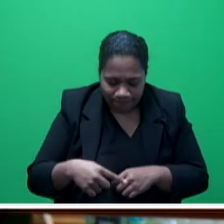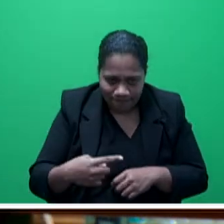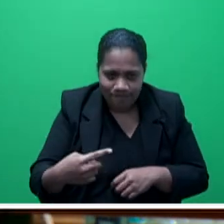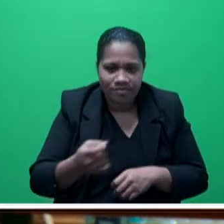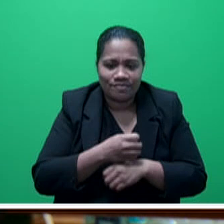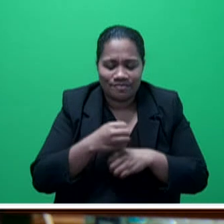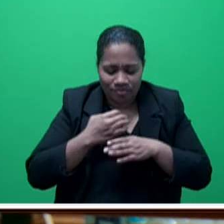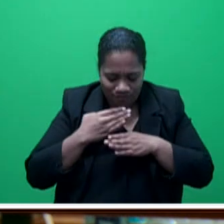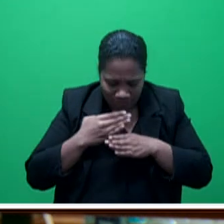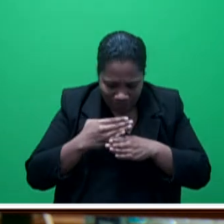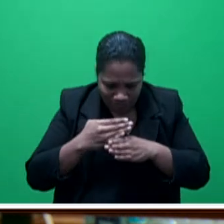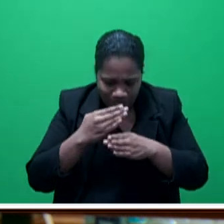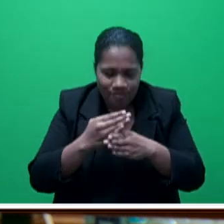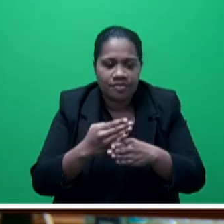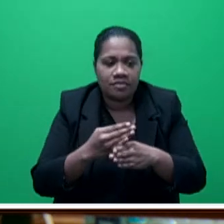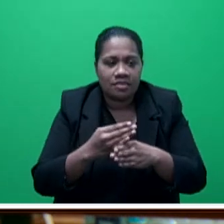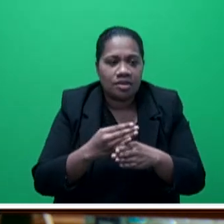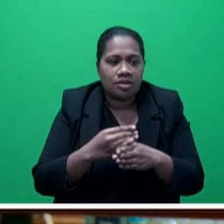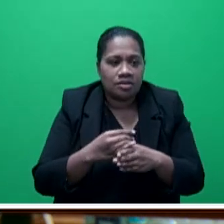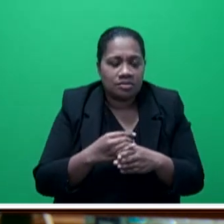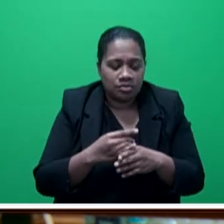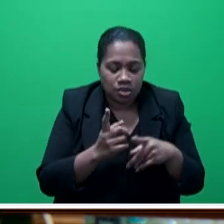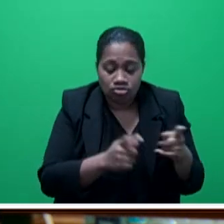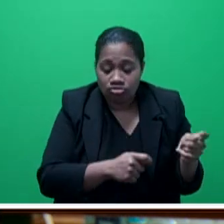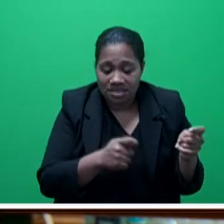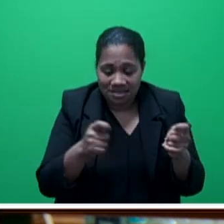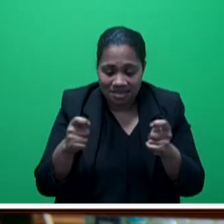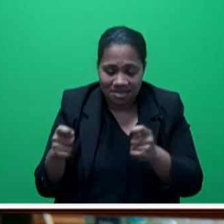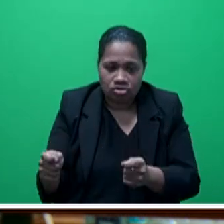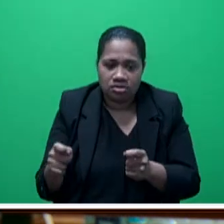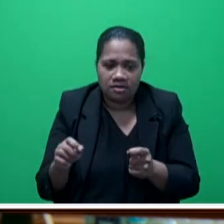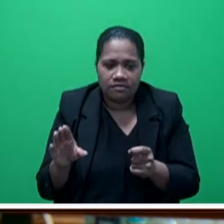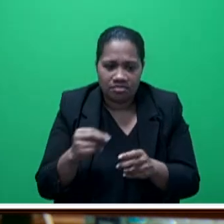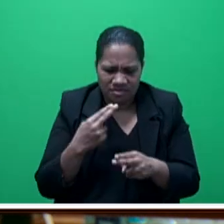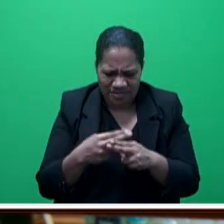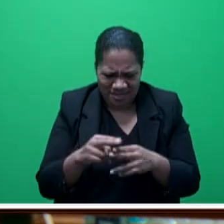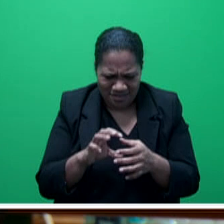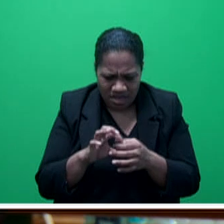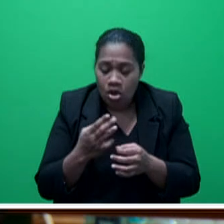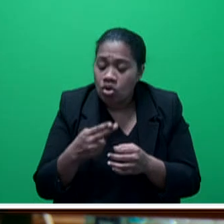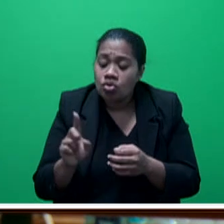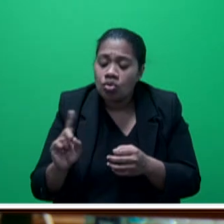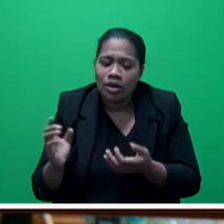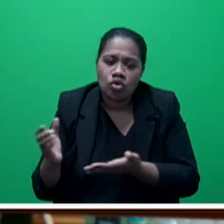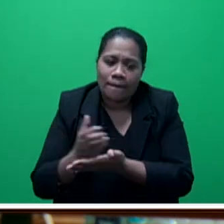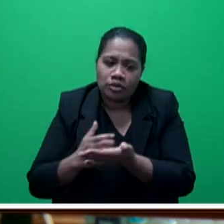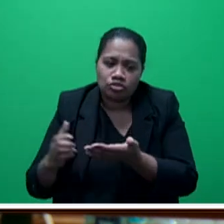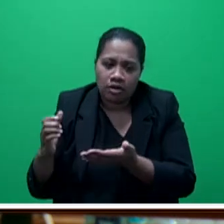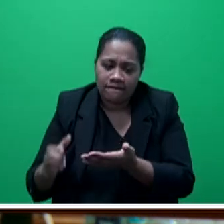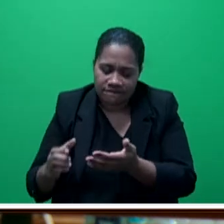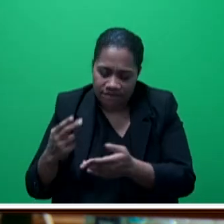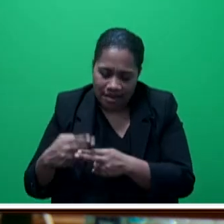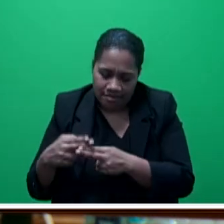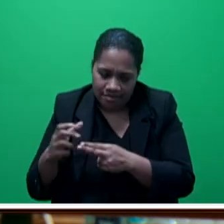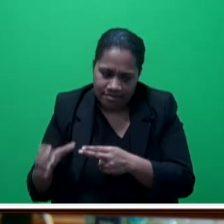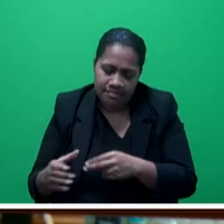in accelerating our transition from subsistence farming to commercial agriculture in the next financial year. Instead, the